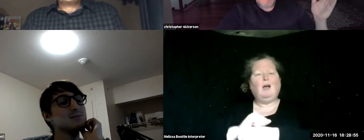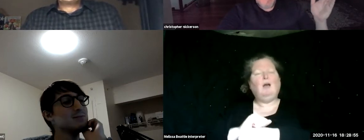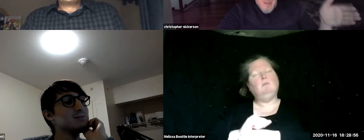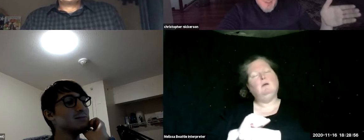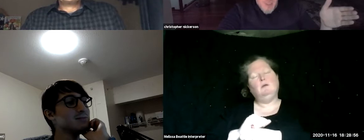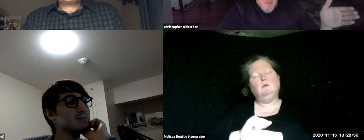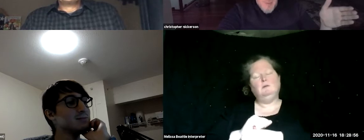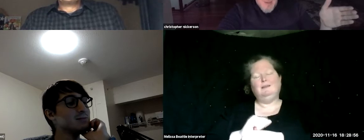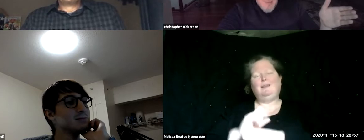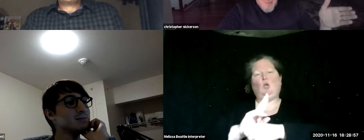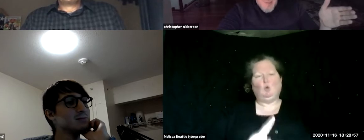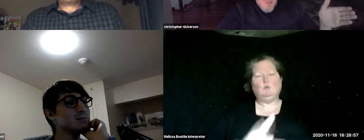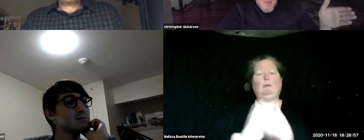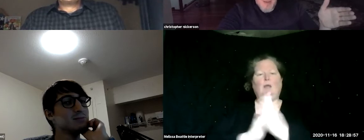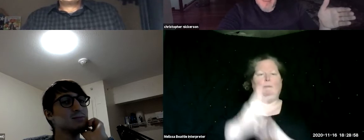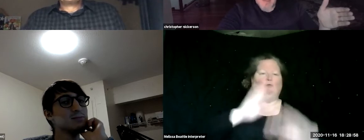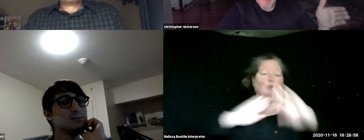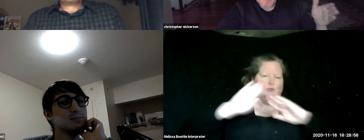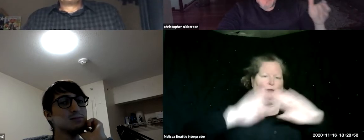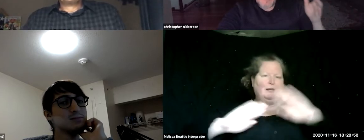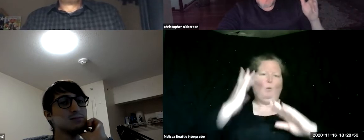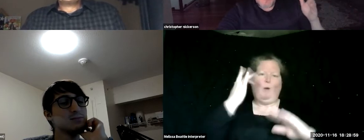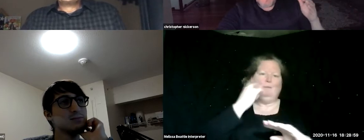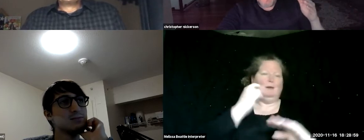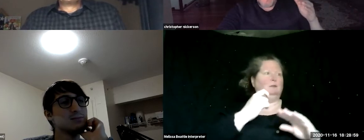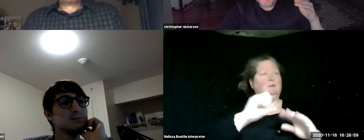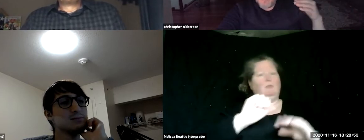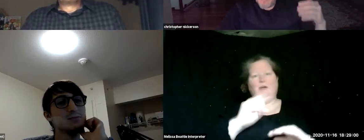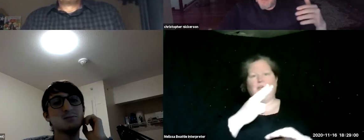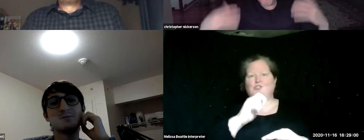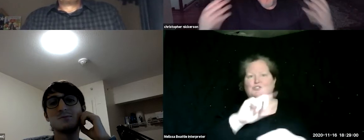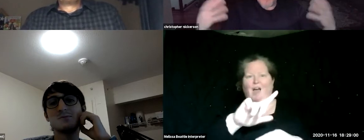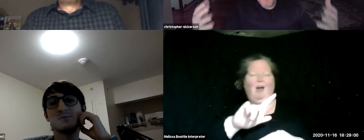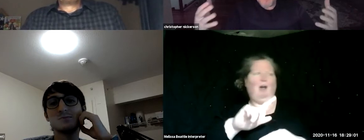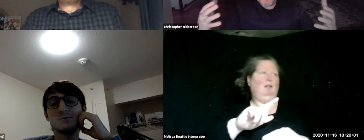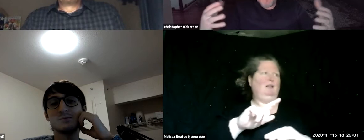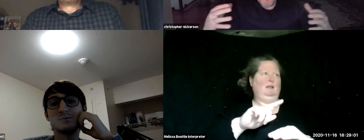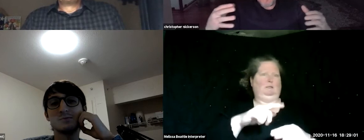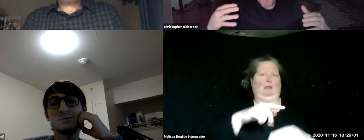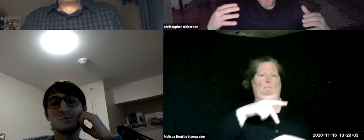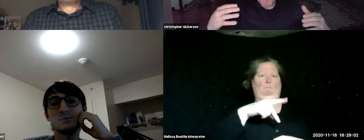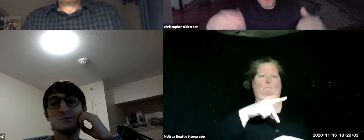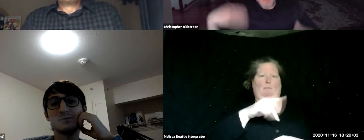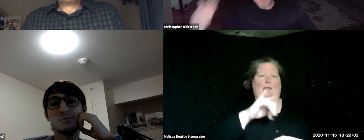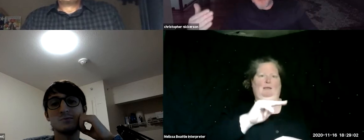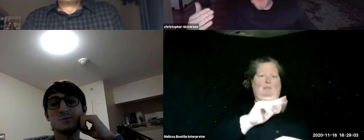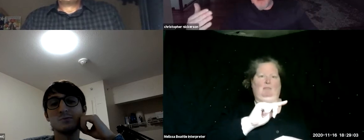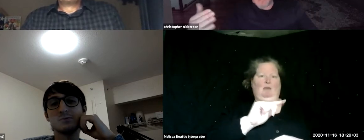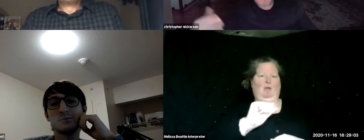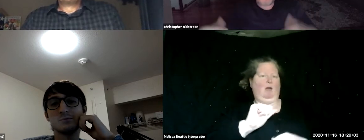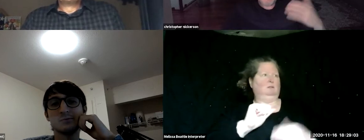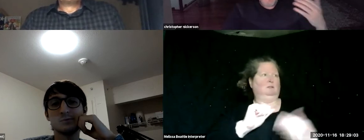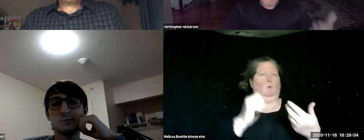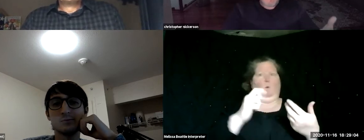and getting the shell in the beginning is really pain in the ass. So, you know, I think it's worth noting that having good